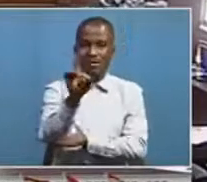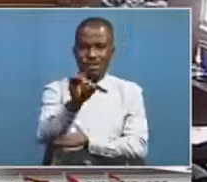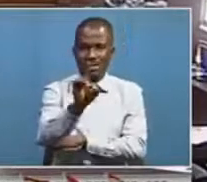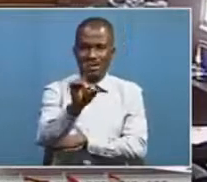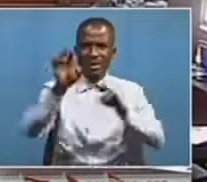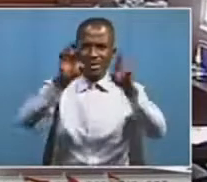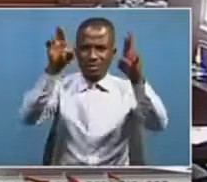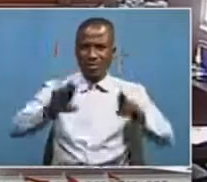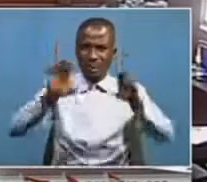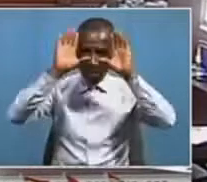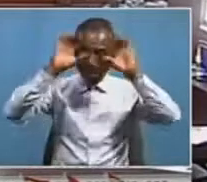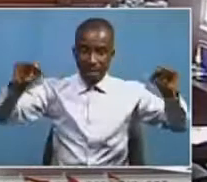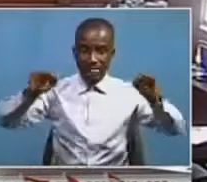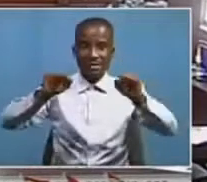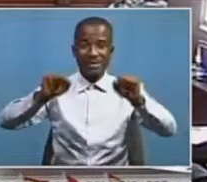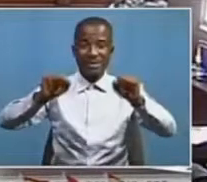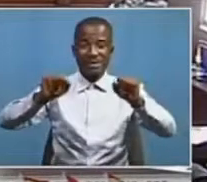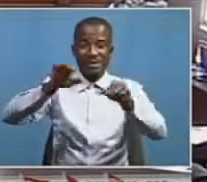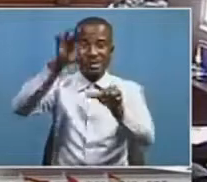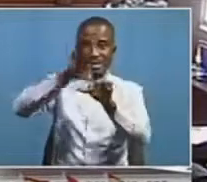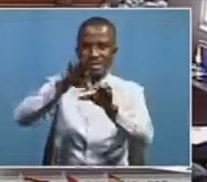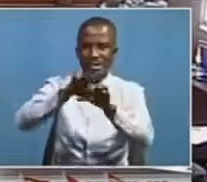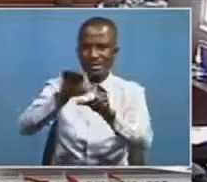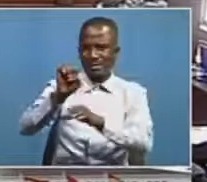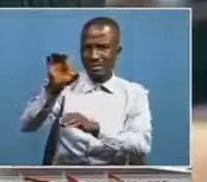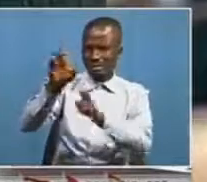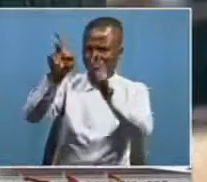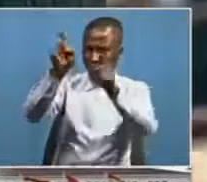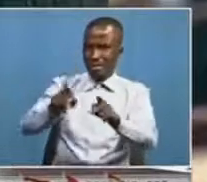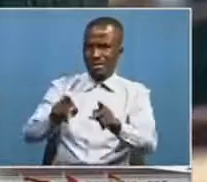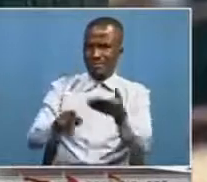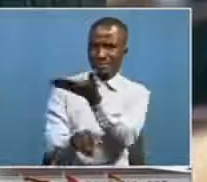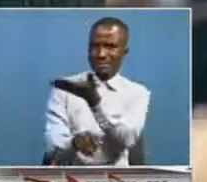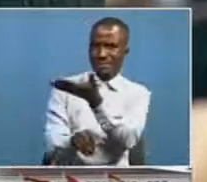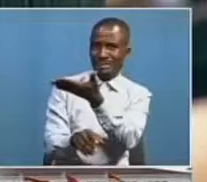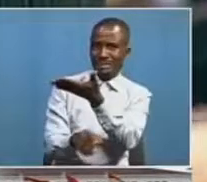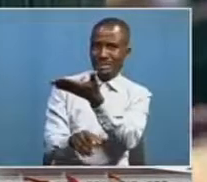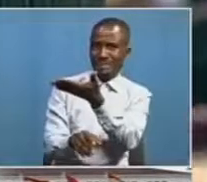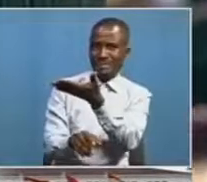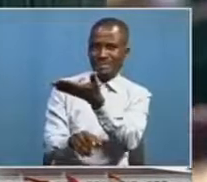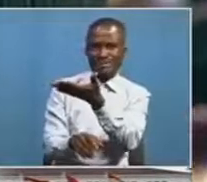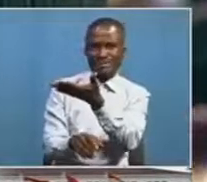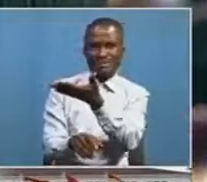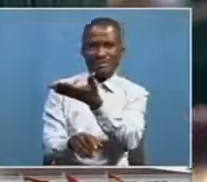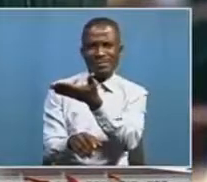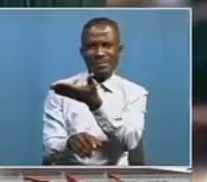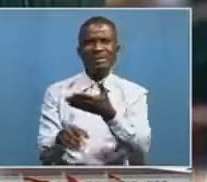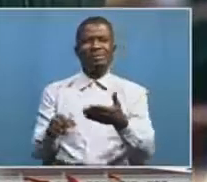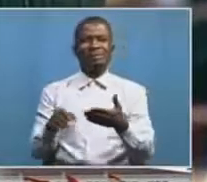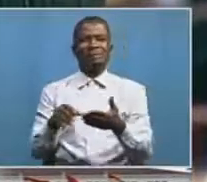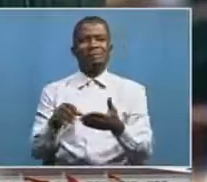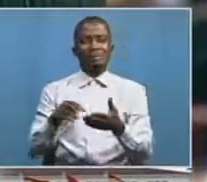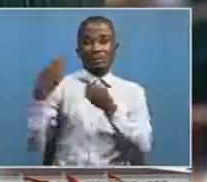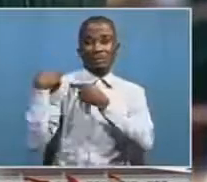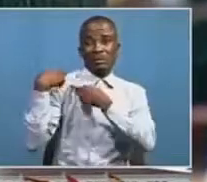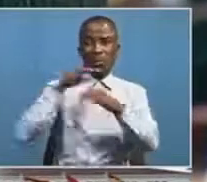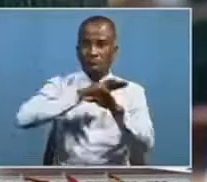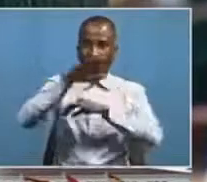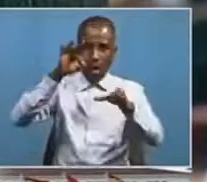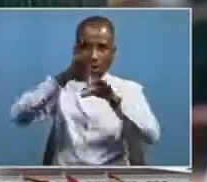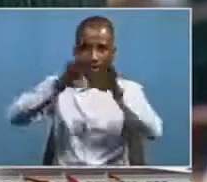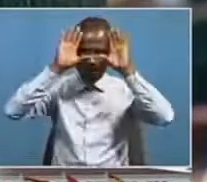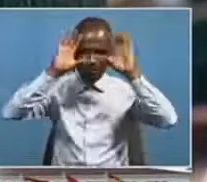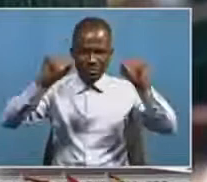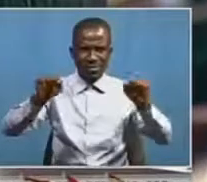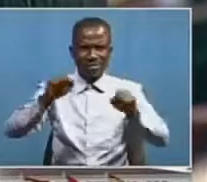results of the presidential election by Mrs. Jane Addo, chairperson of first respondent and the returning officer for the presidential election